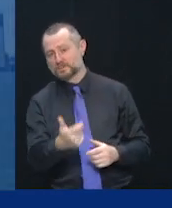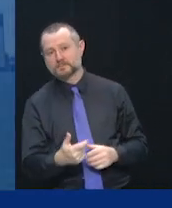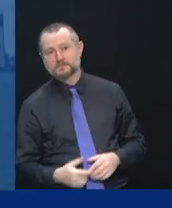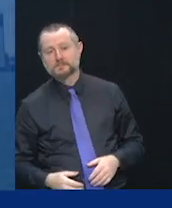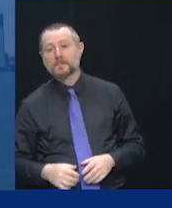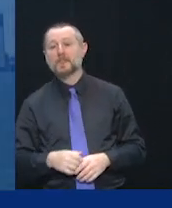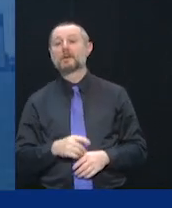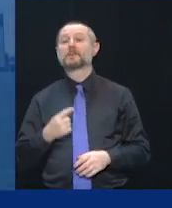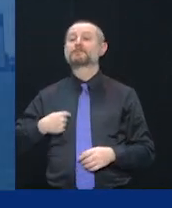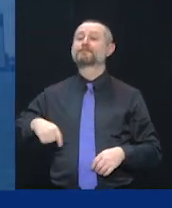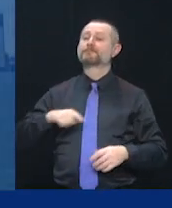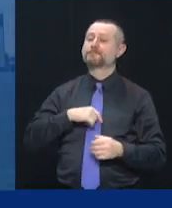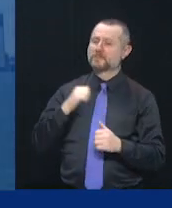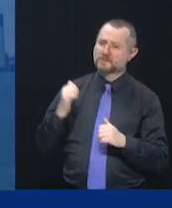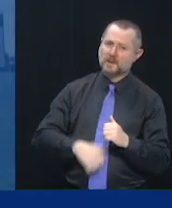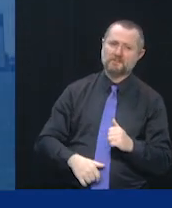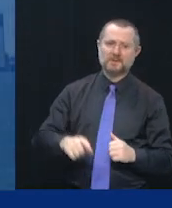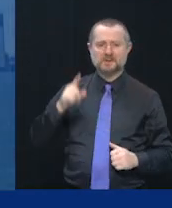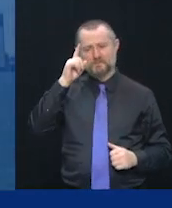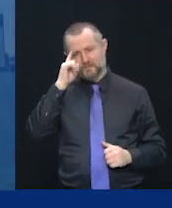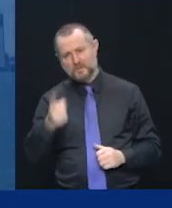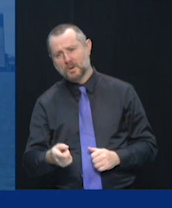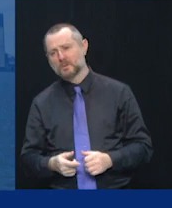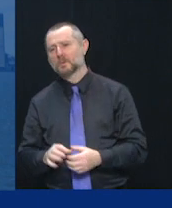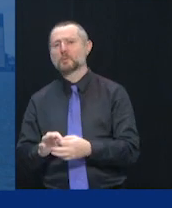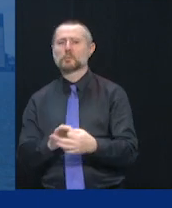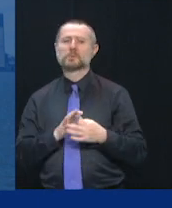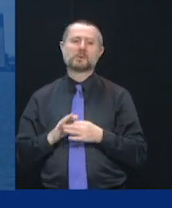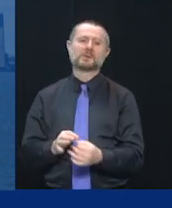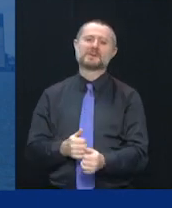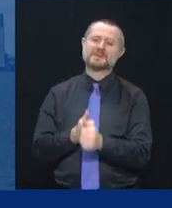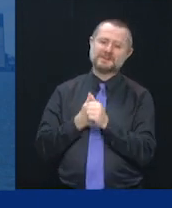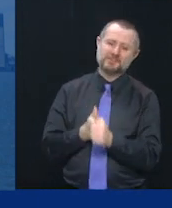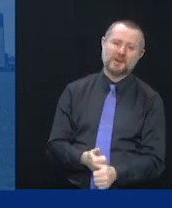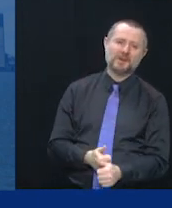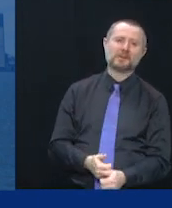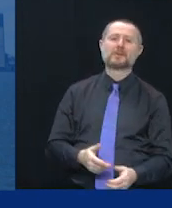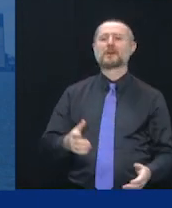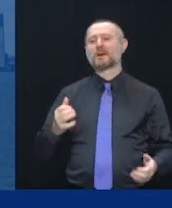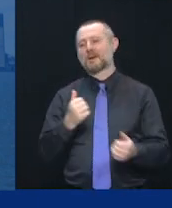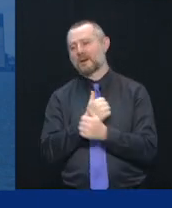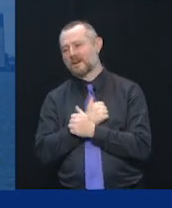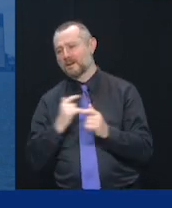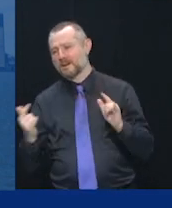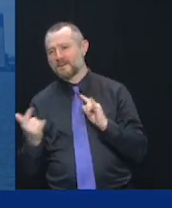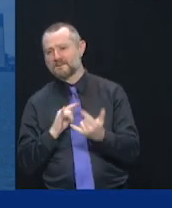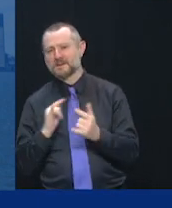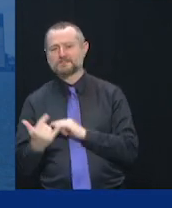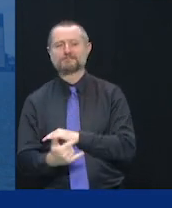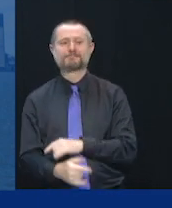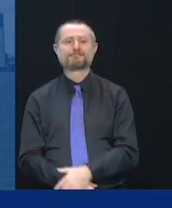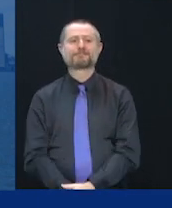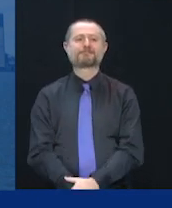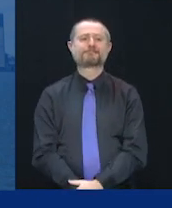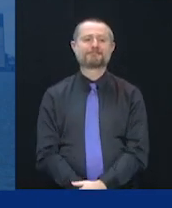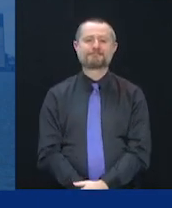We are New York tough, smart, united, disciplined, loving.